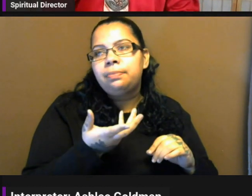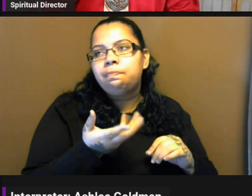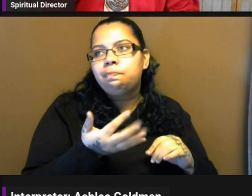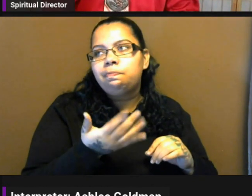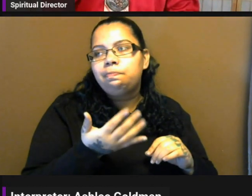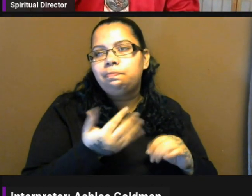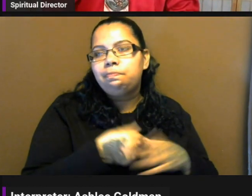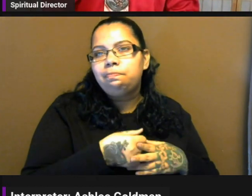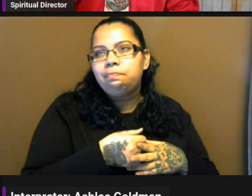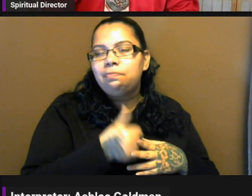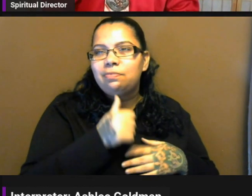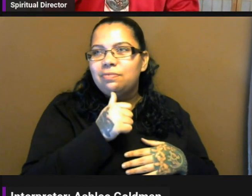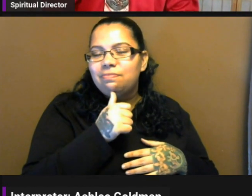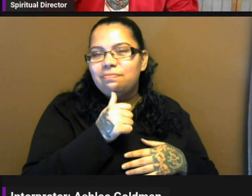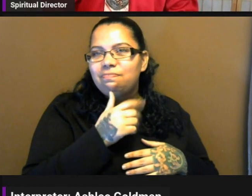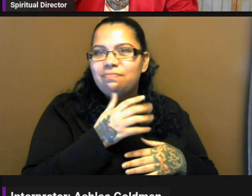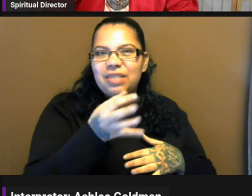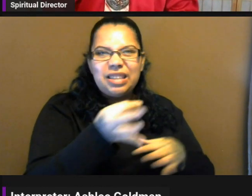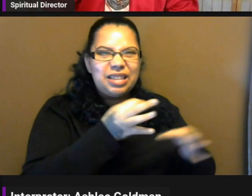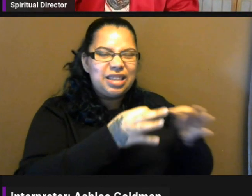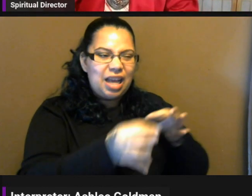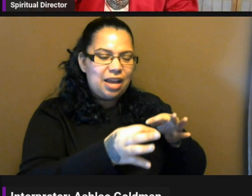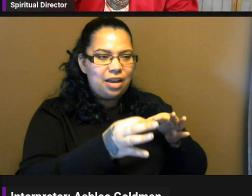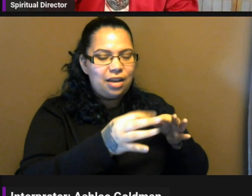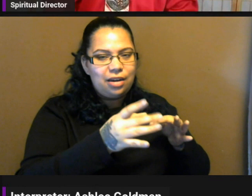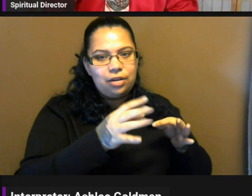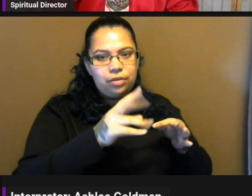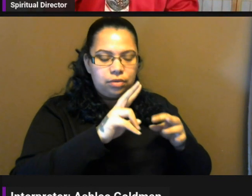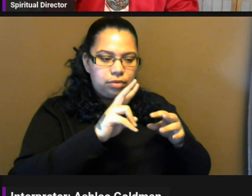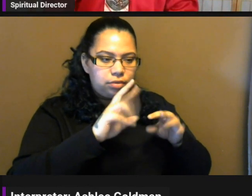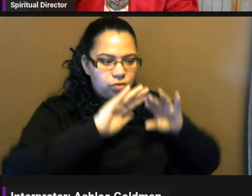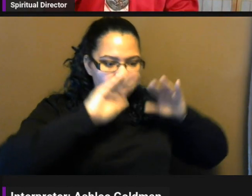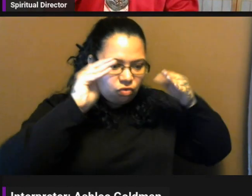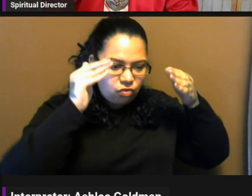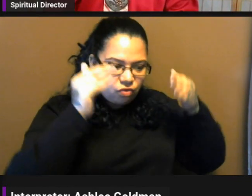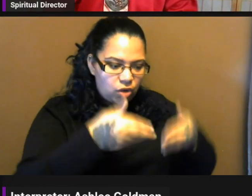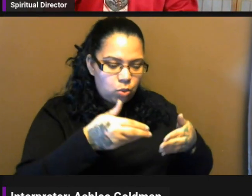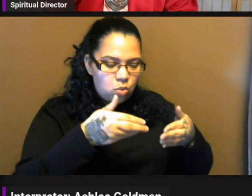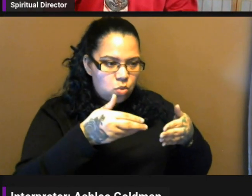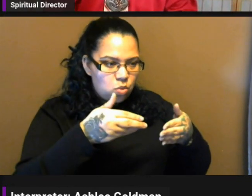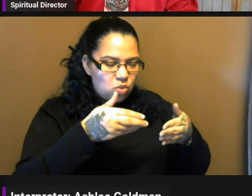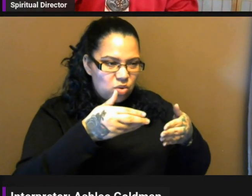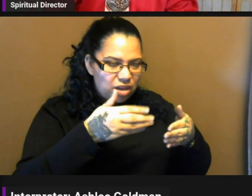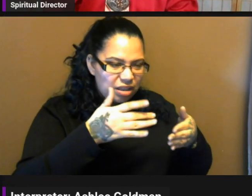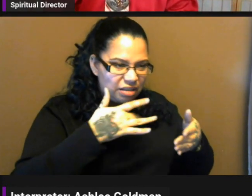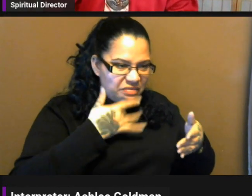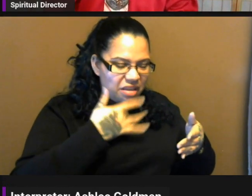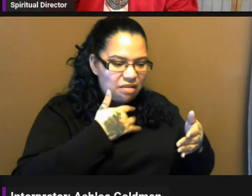rather than spiraling down into the deep, bottomless well of